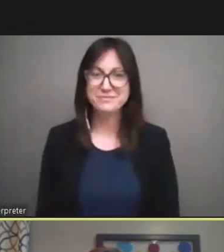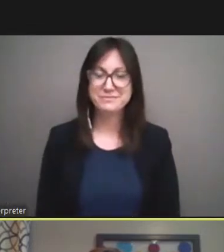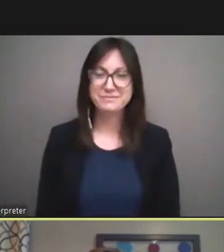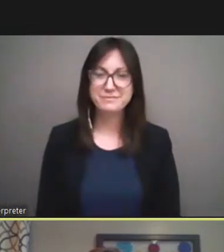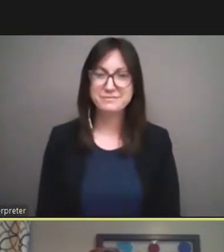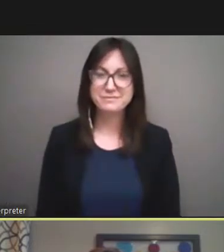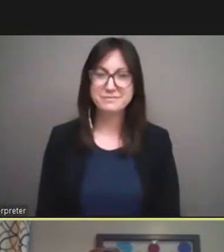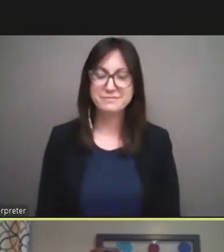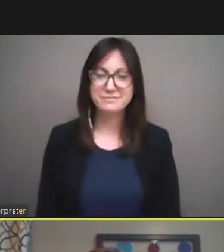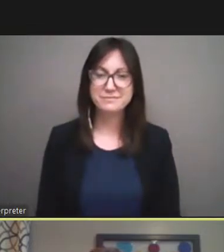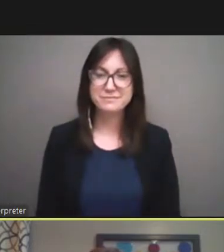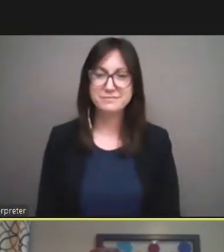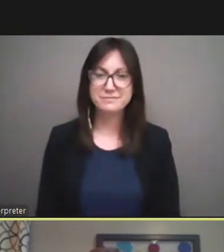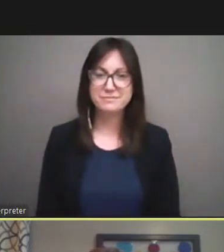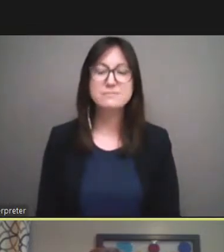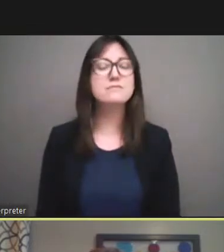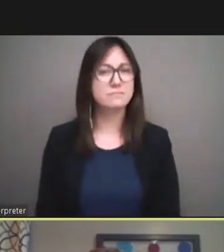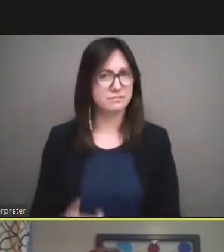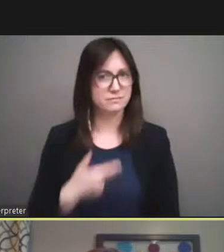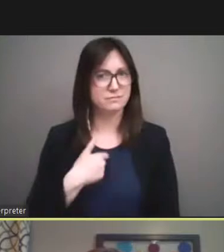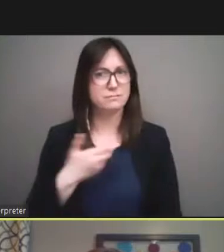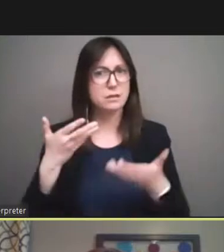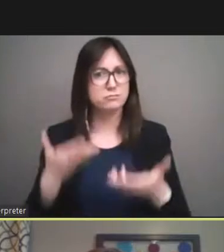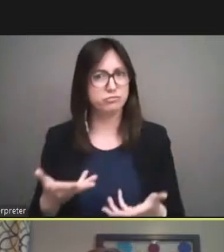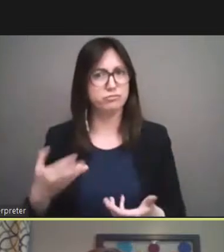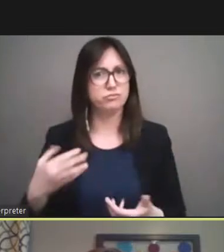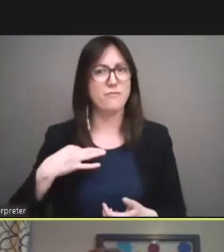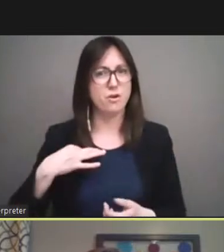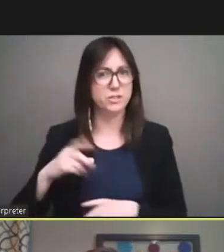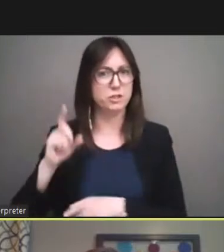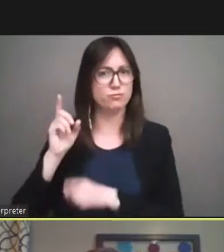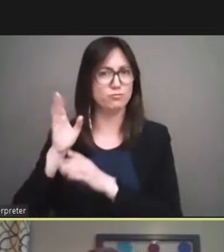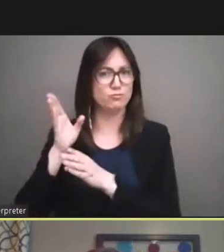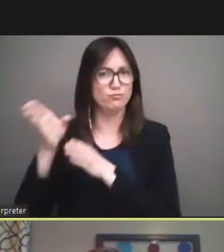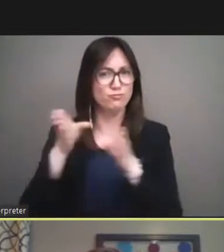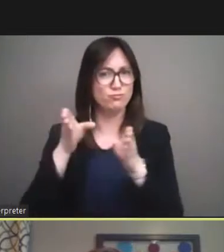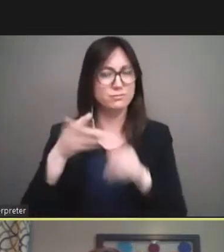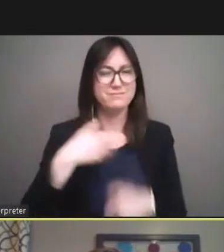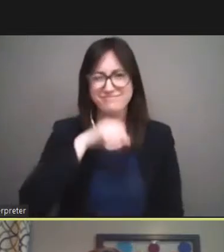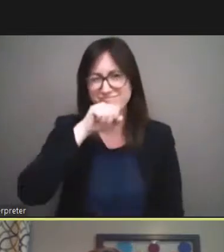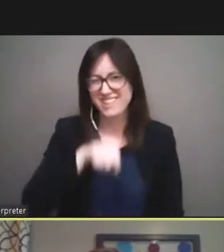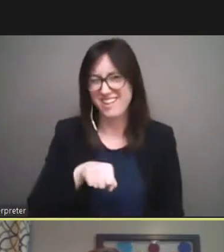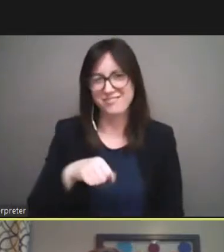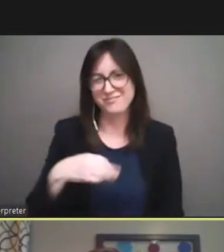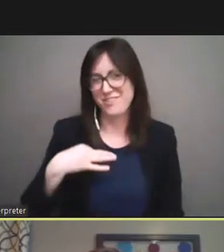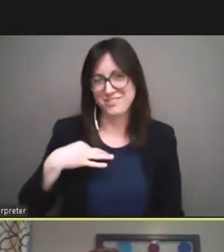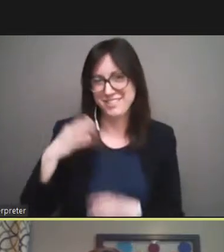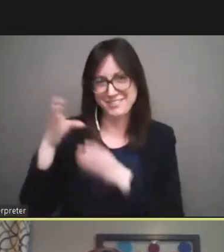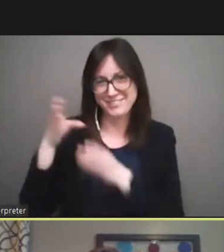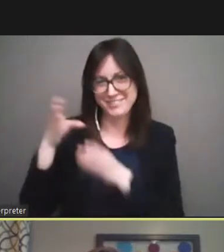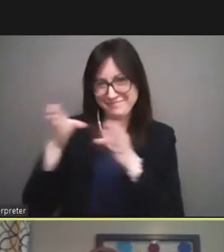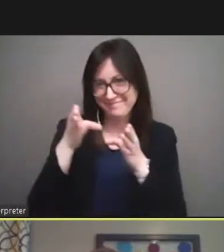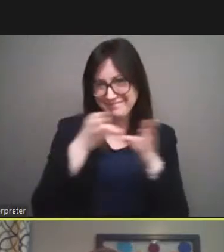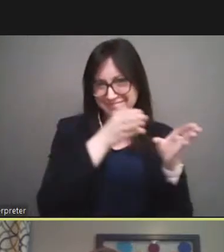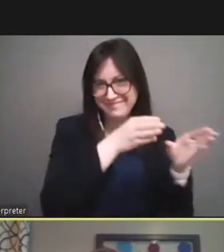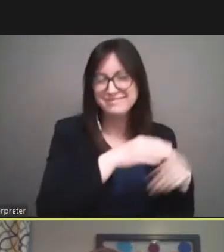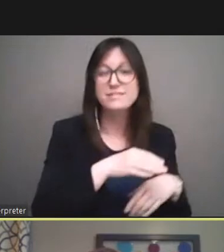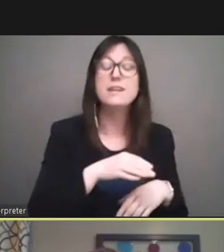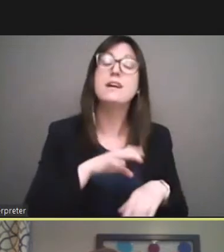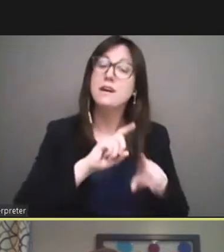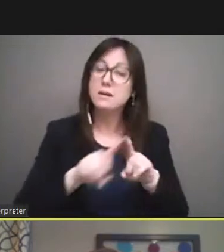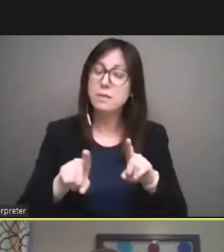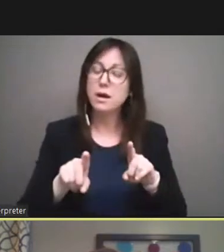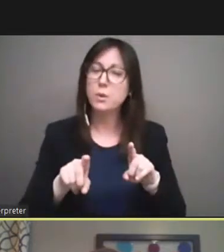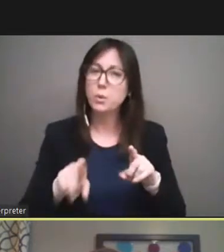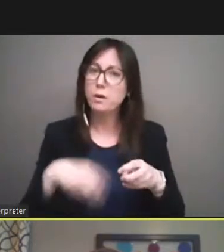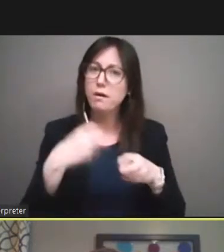For me, I do a lot of volunteering, and that is kind of my thing. It's something I enjoy doing, but it's also something that's really hard